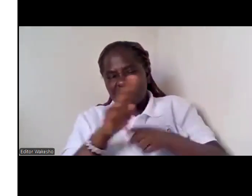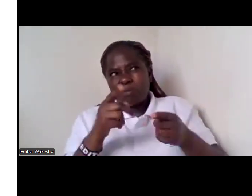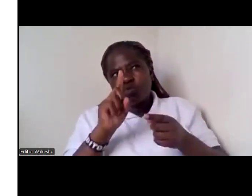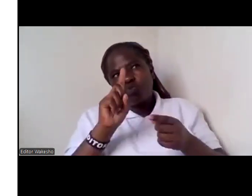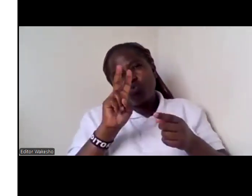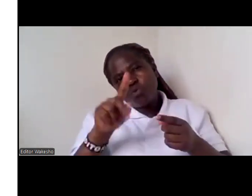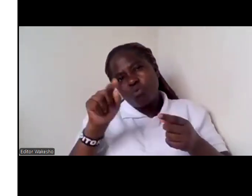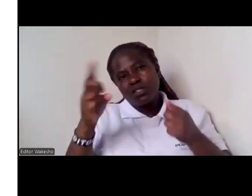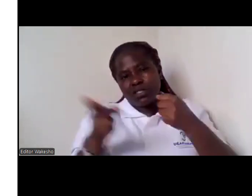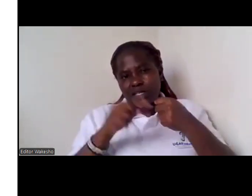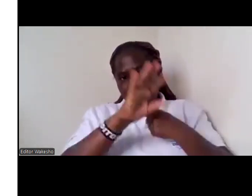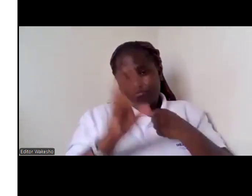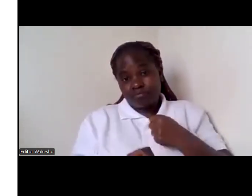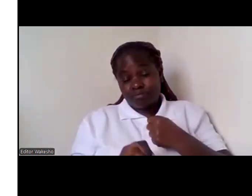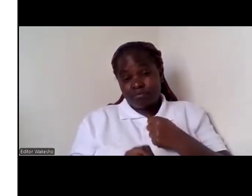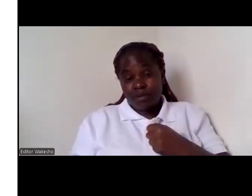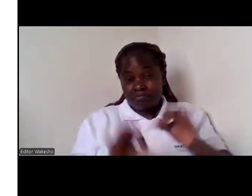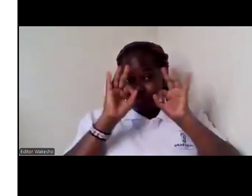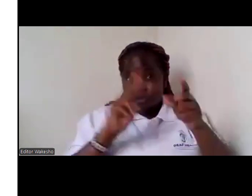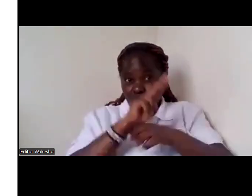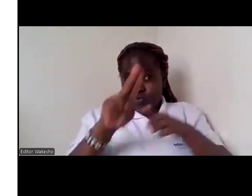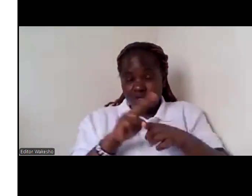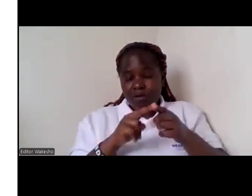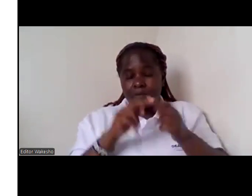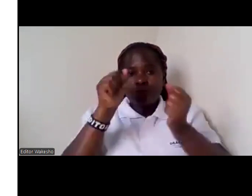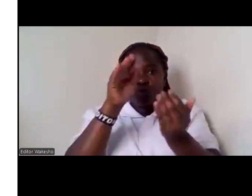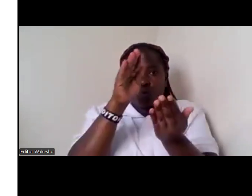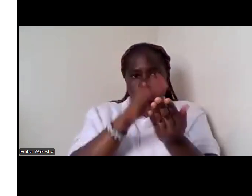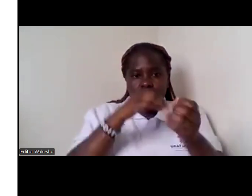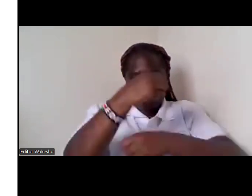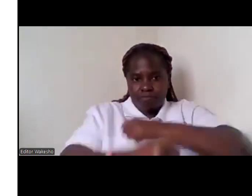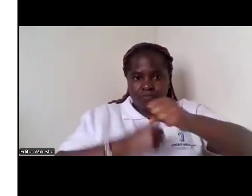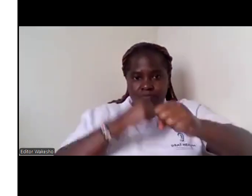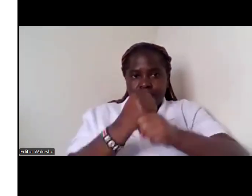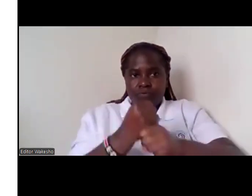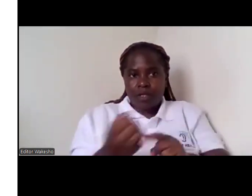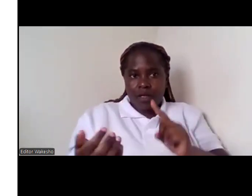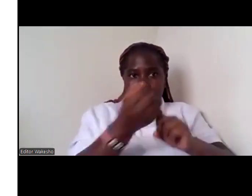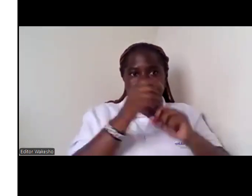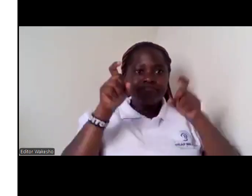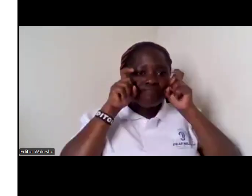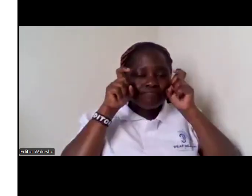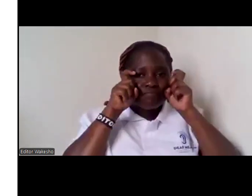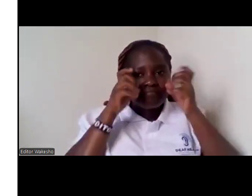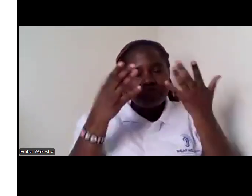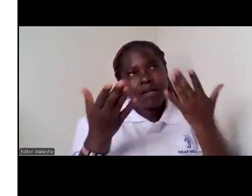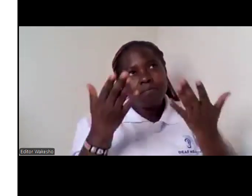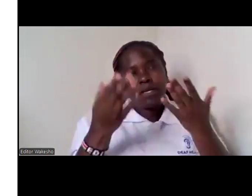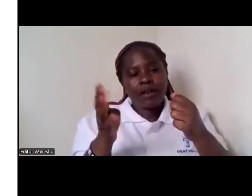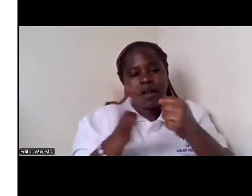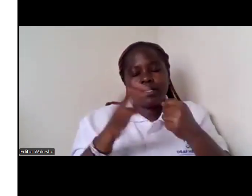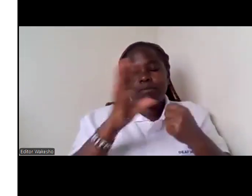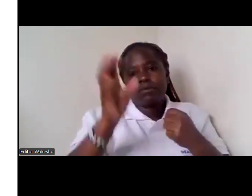Perfect use of the female condom may reduce the annual risk of acquiring HIV by more than